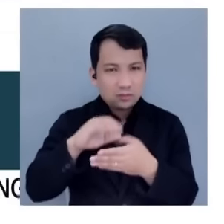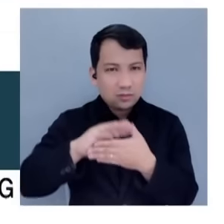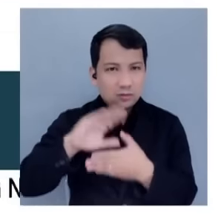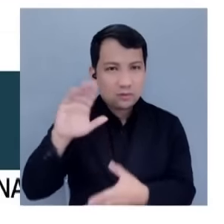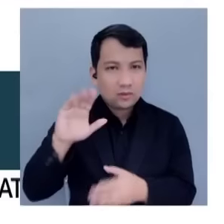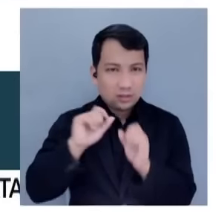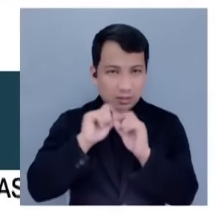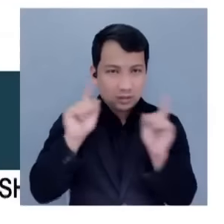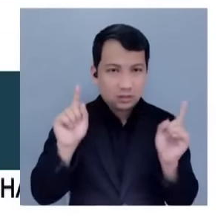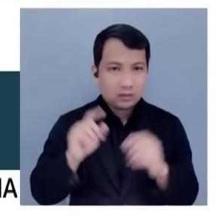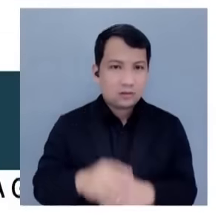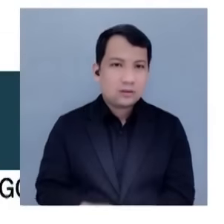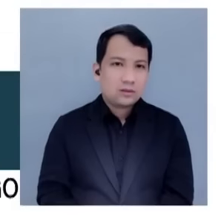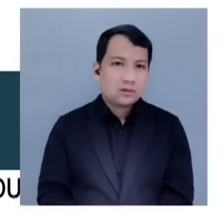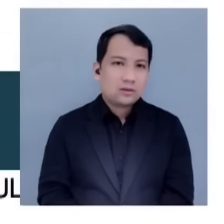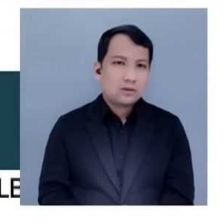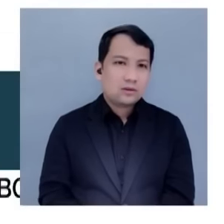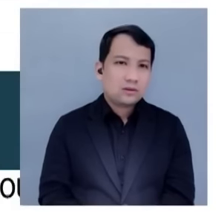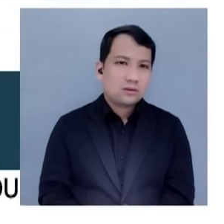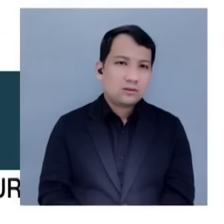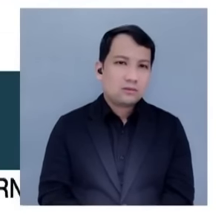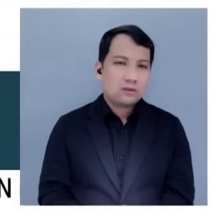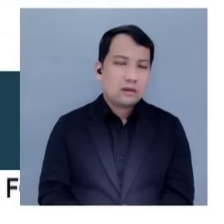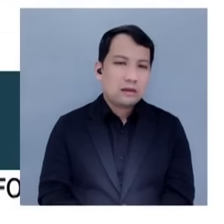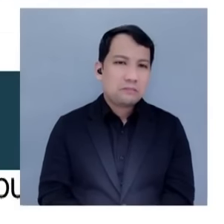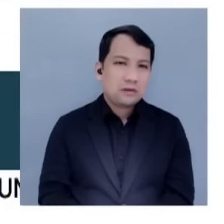surprisingly, well, not surprisingly, but